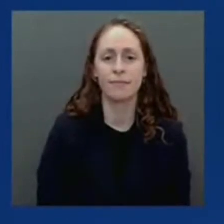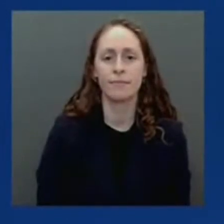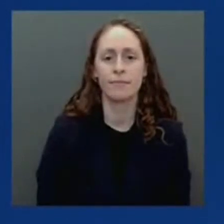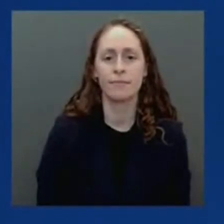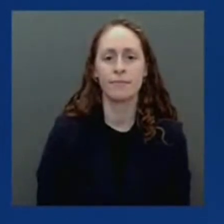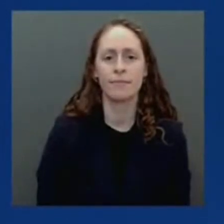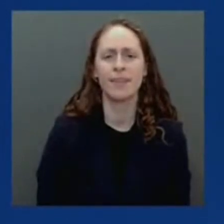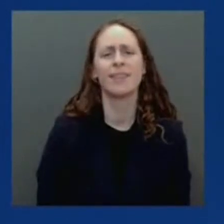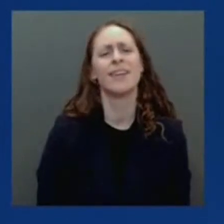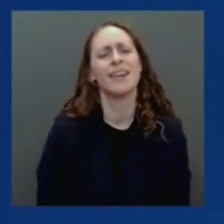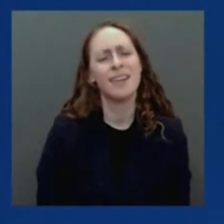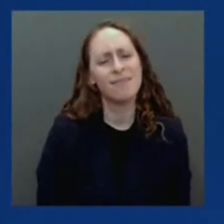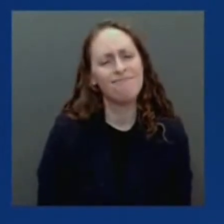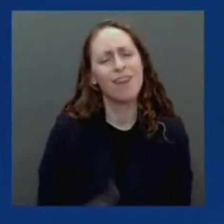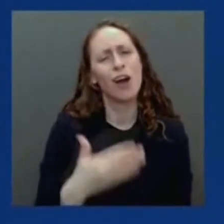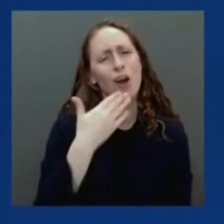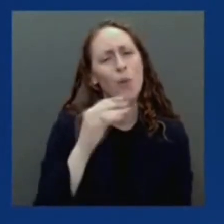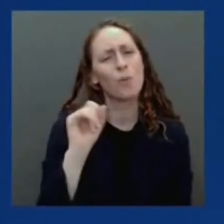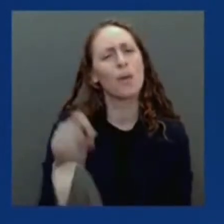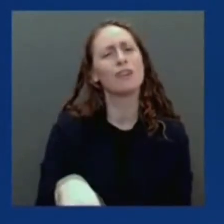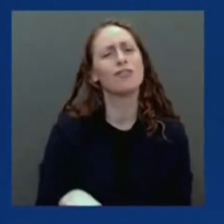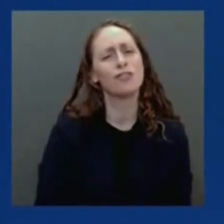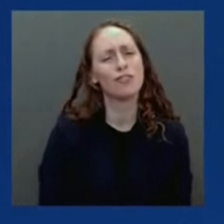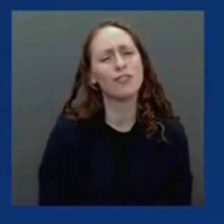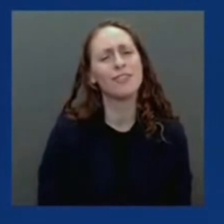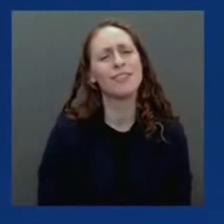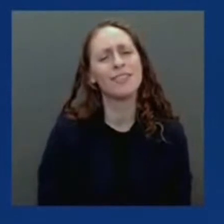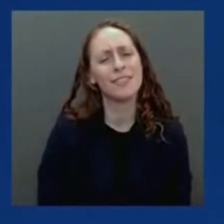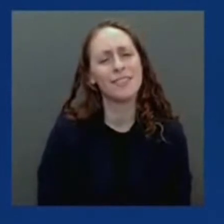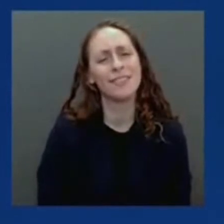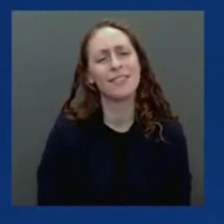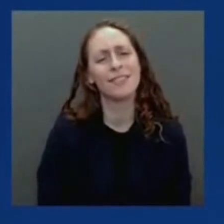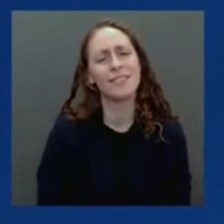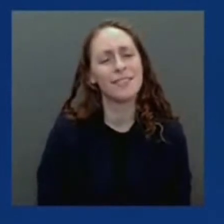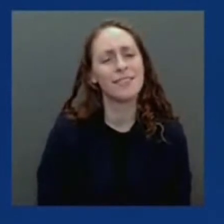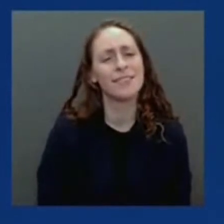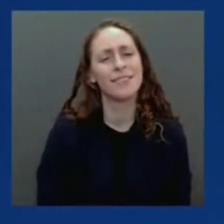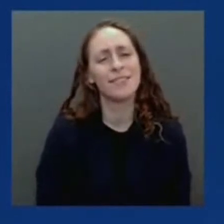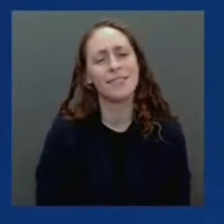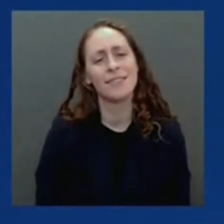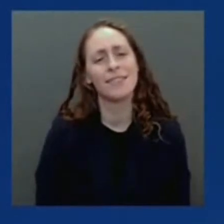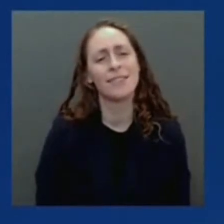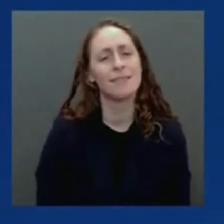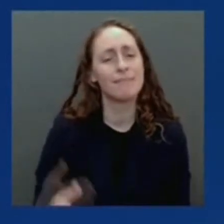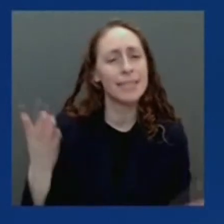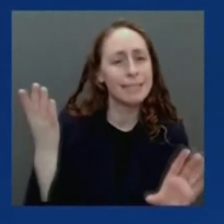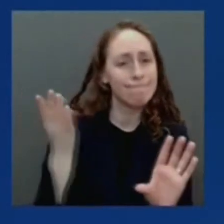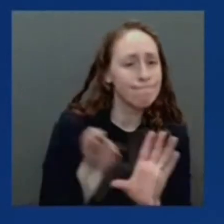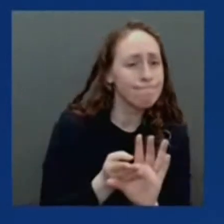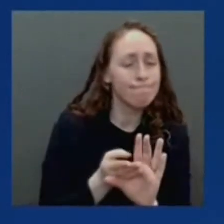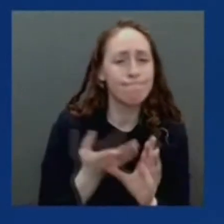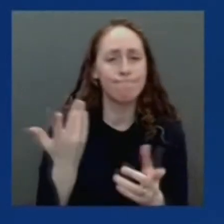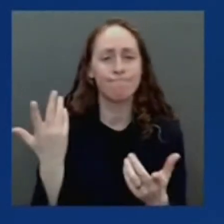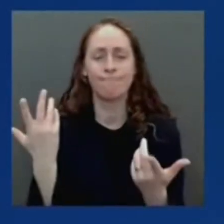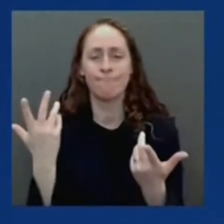a psychological, sociological question. Why would people who had